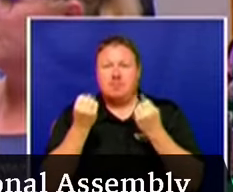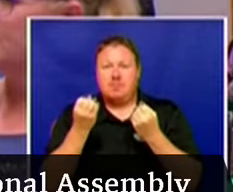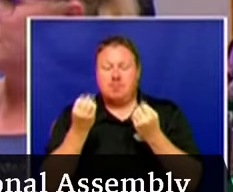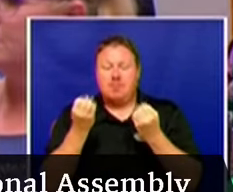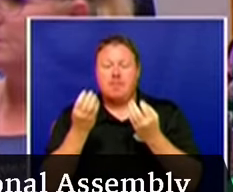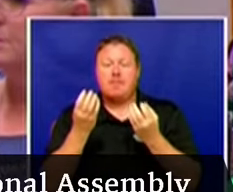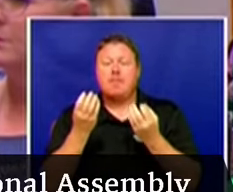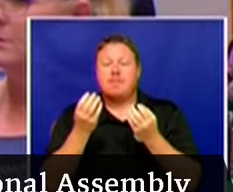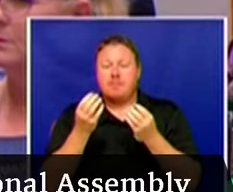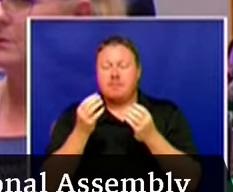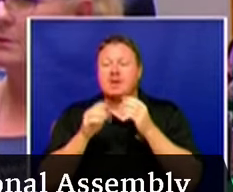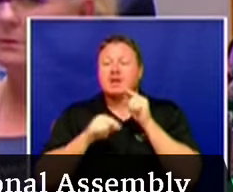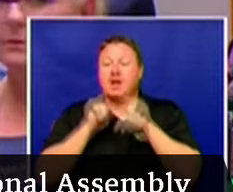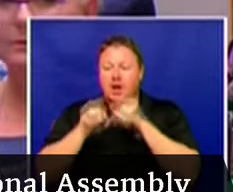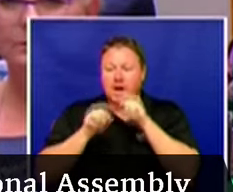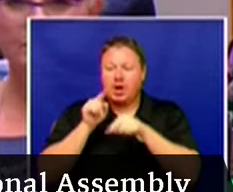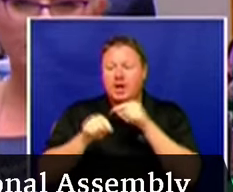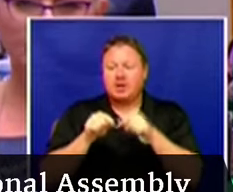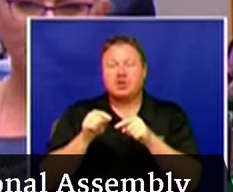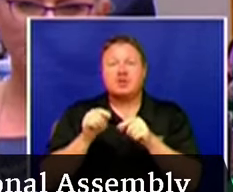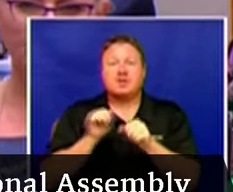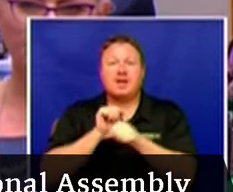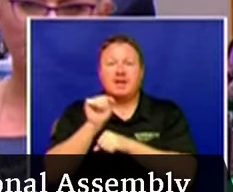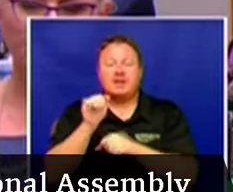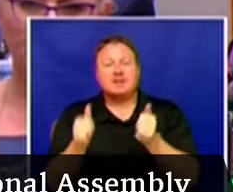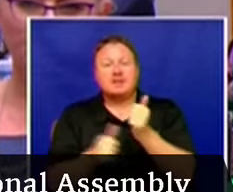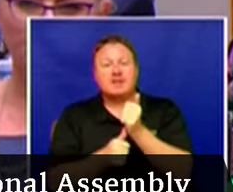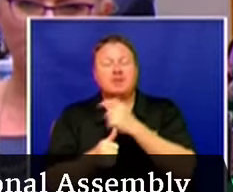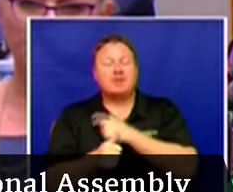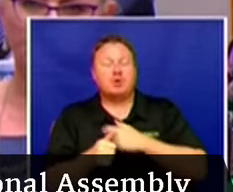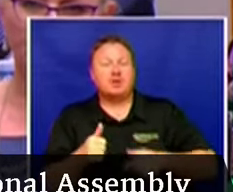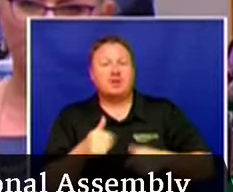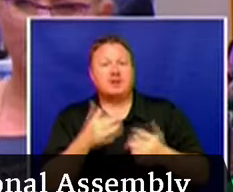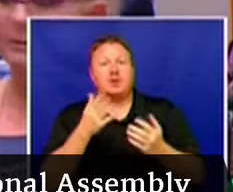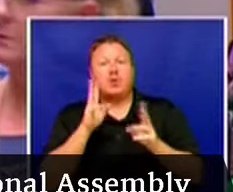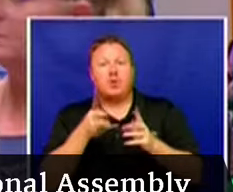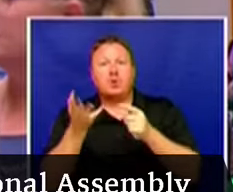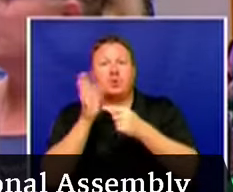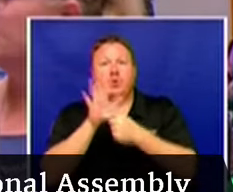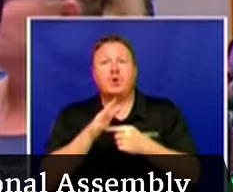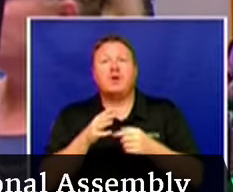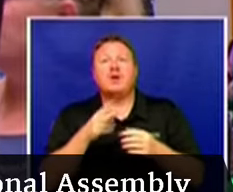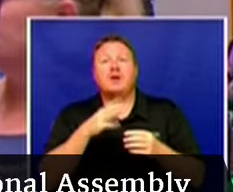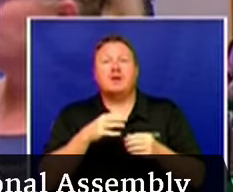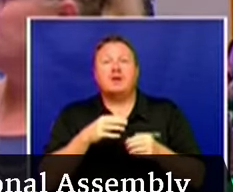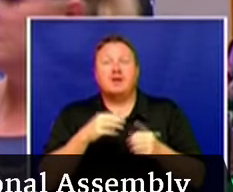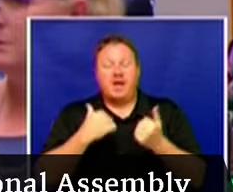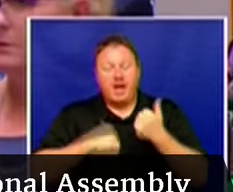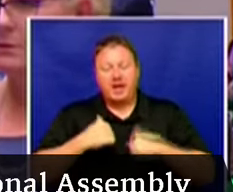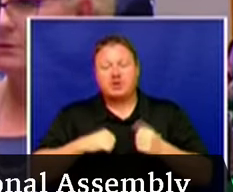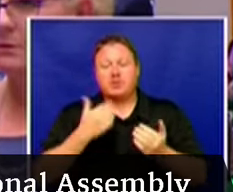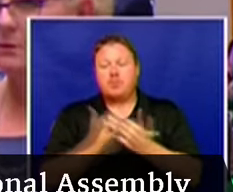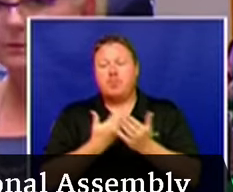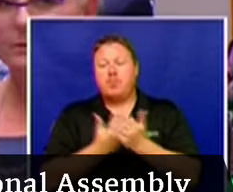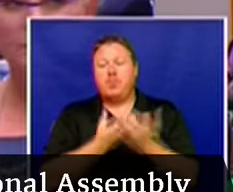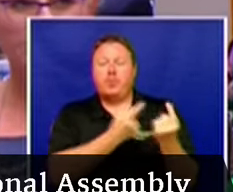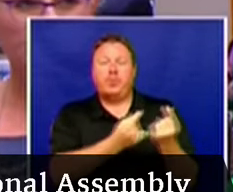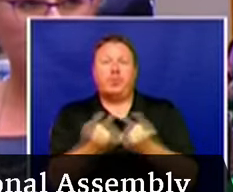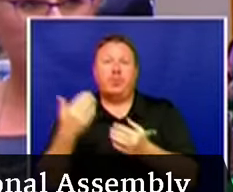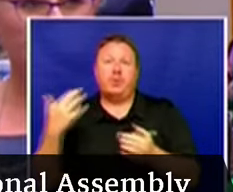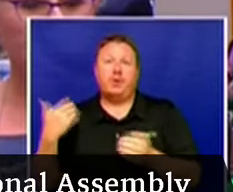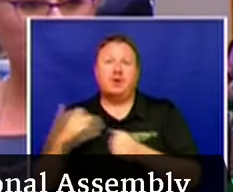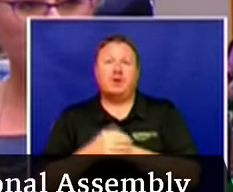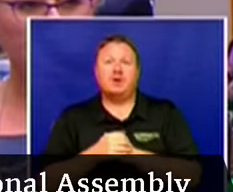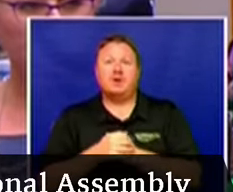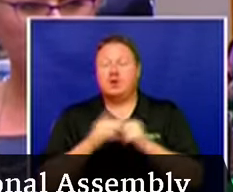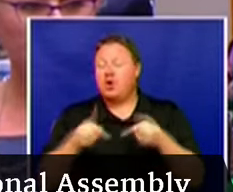your Deputy President, Mr. Mashatile, would have come to light, and the requisite action could have then been taken. And you can't say it